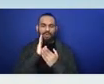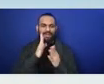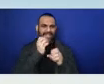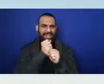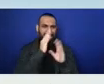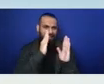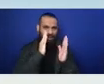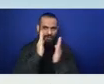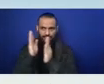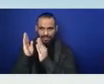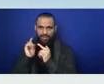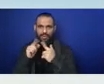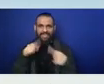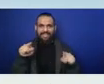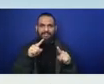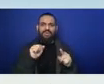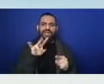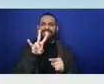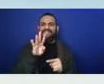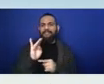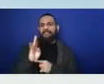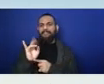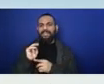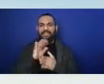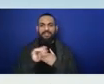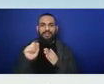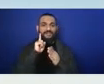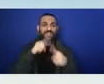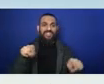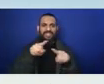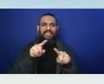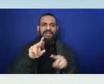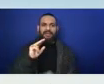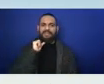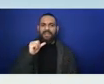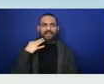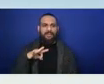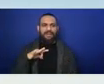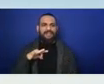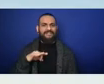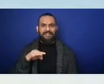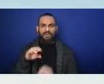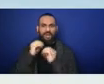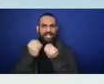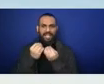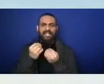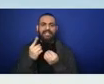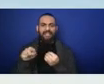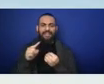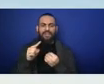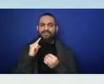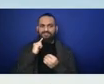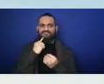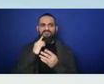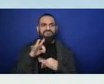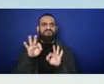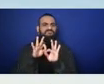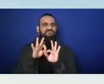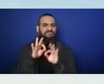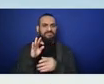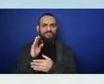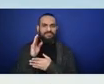smaller community center in a community like ours, and they are struggling. So these are areas that are going